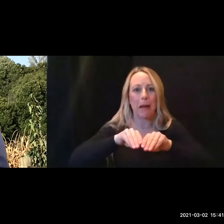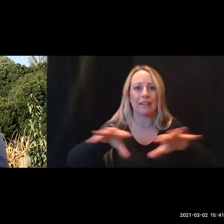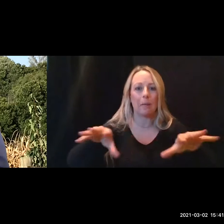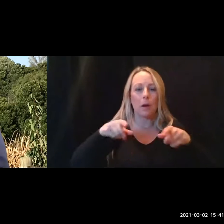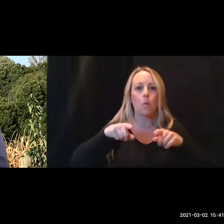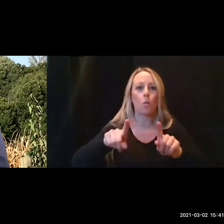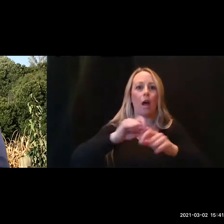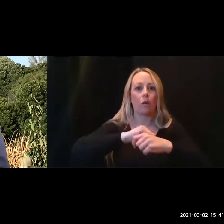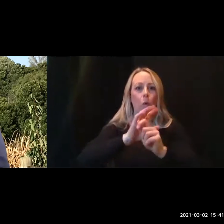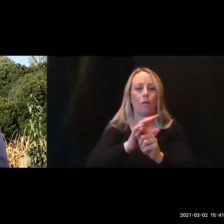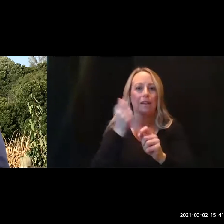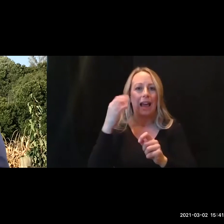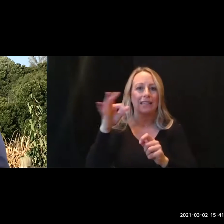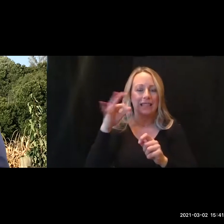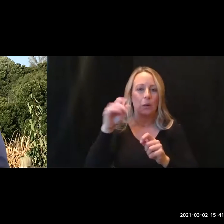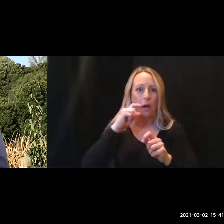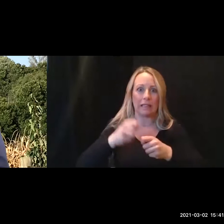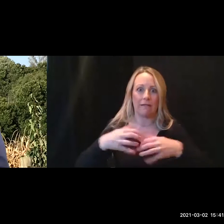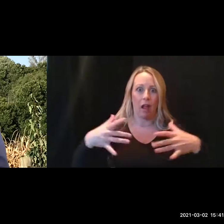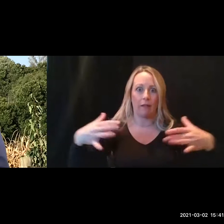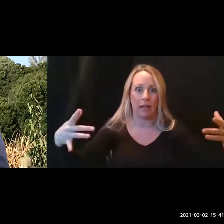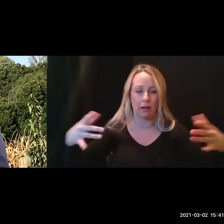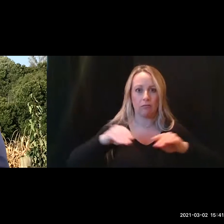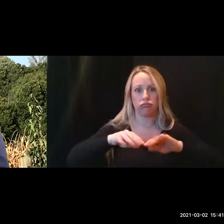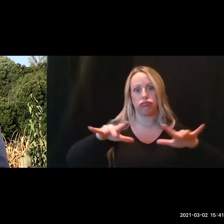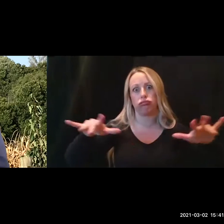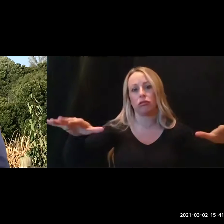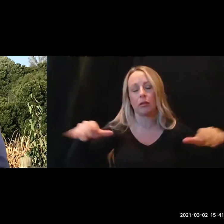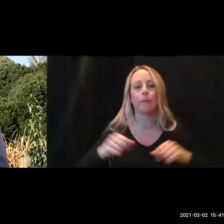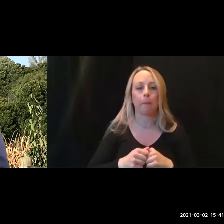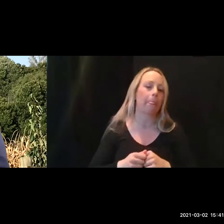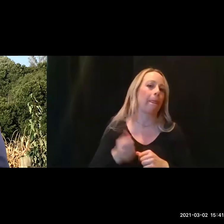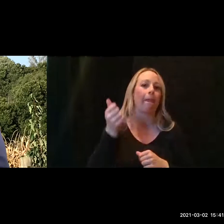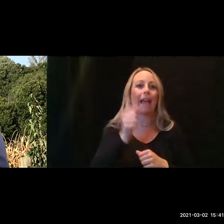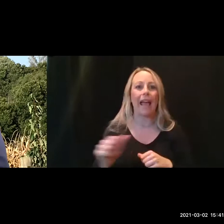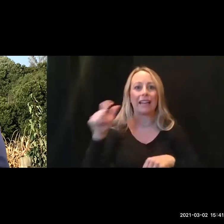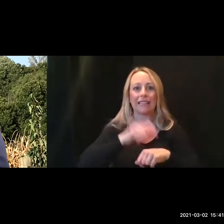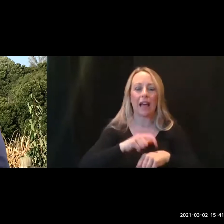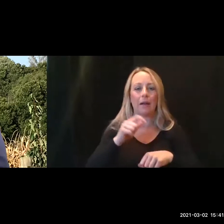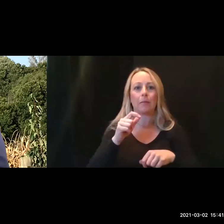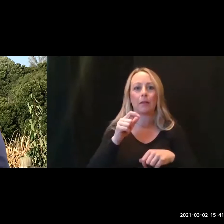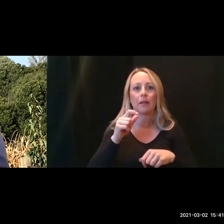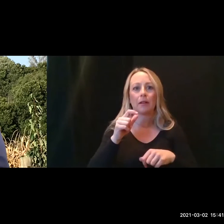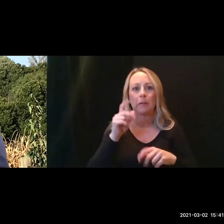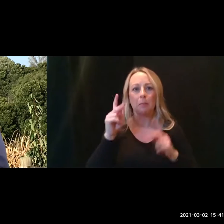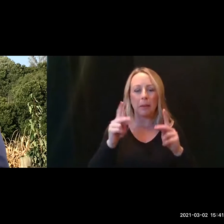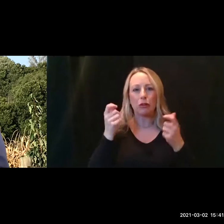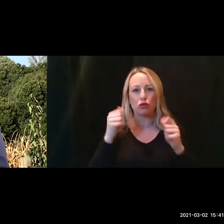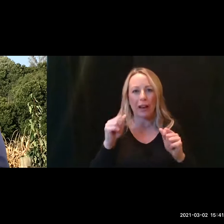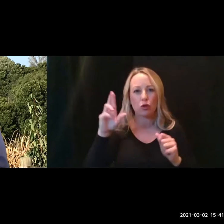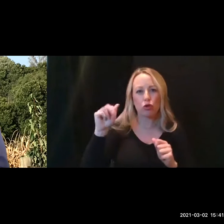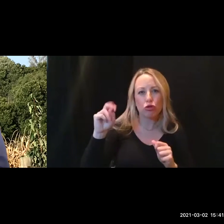evolving. Any comparison of the vaccine efficacy or attempts to rank the three vaccines in the